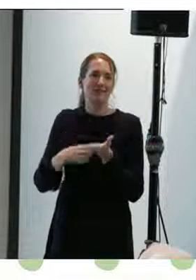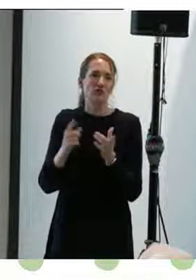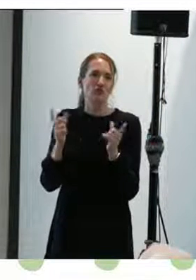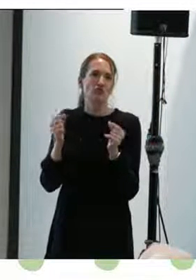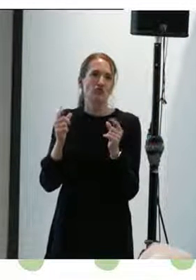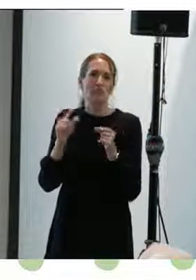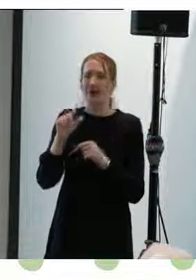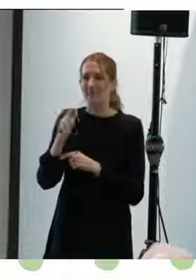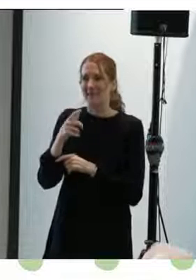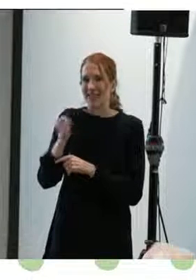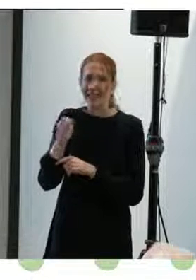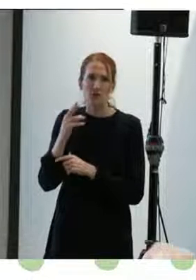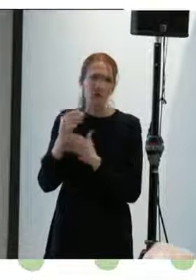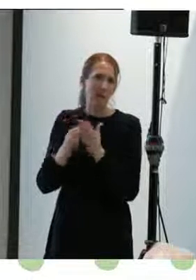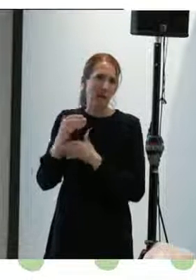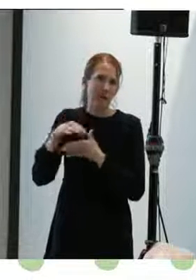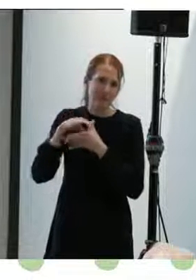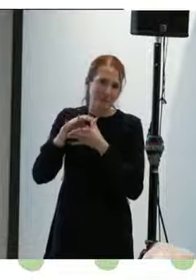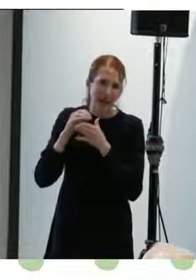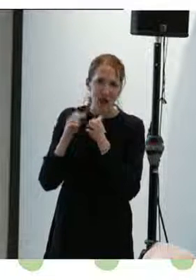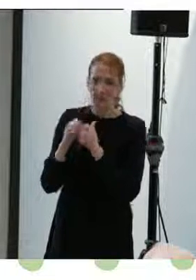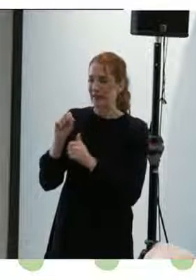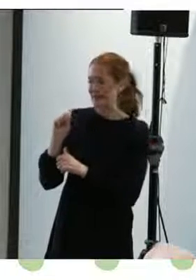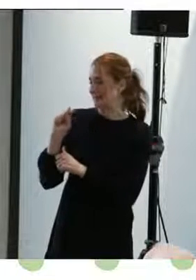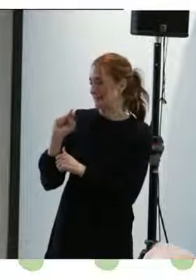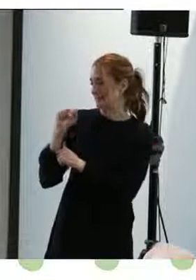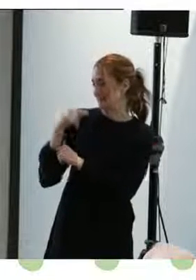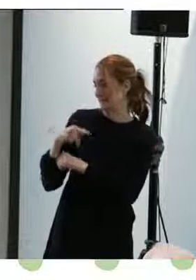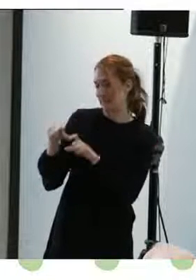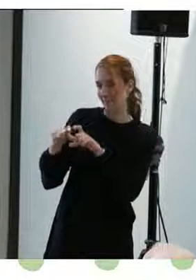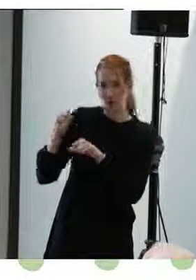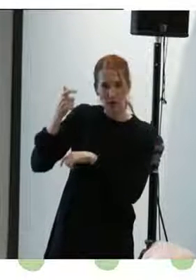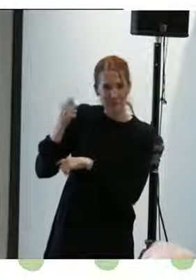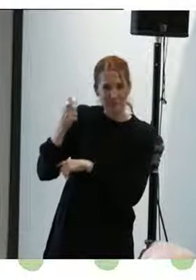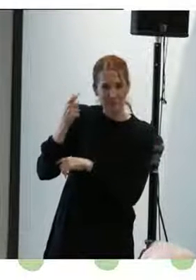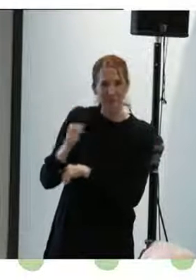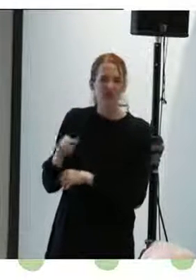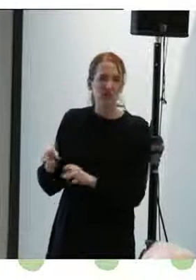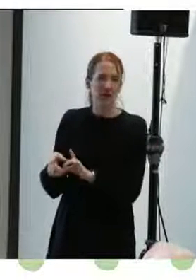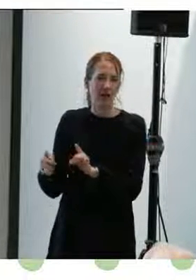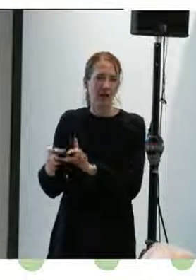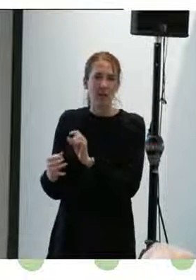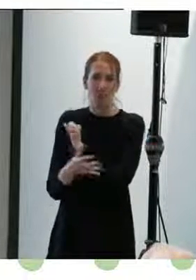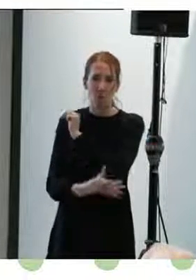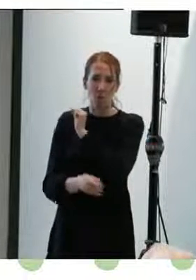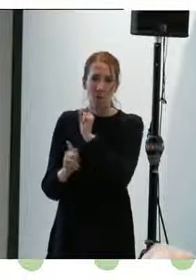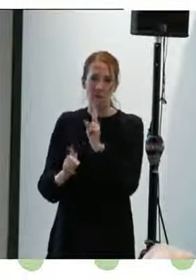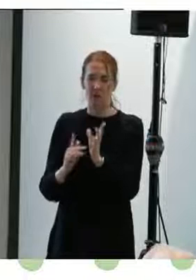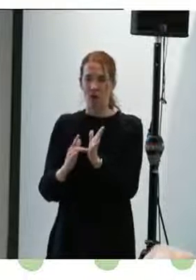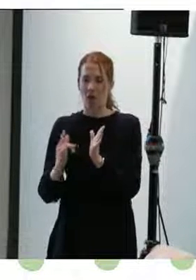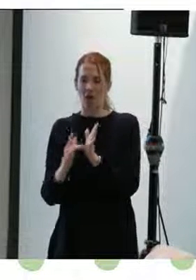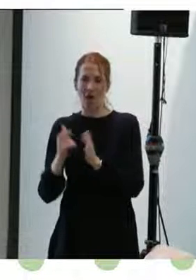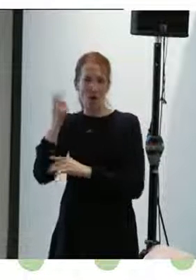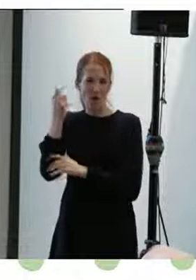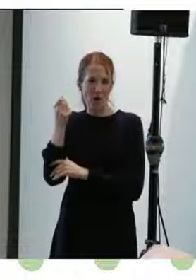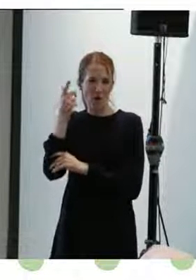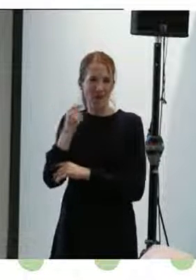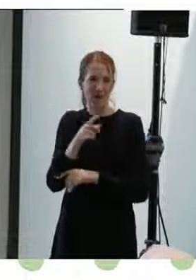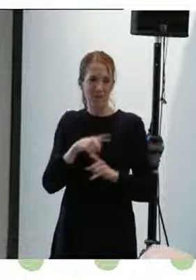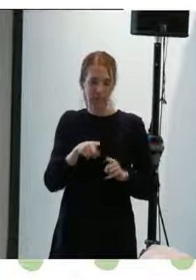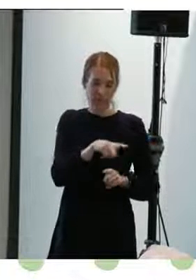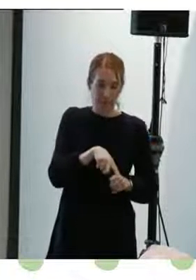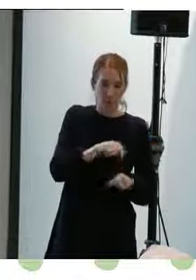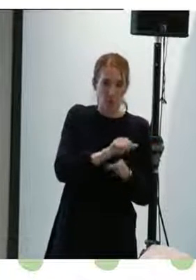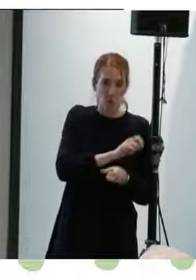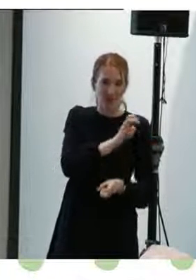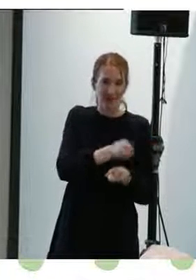their, SNAP cards, or this idea that the poor people were all abusing the welfare while they worked really hard. And I do think it became a